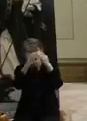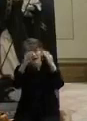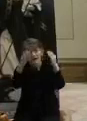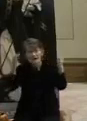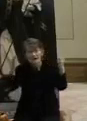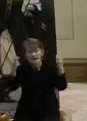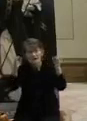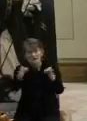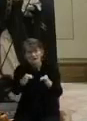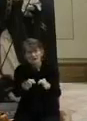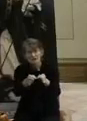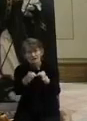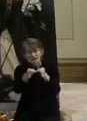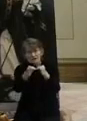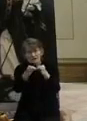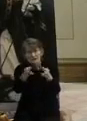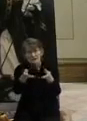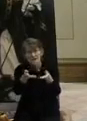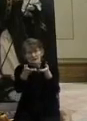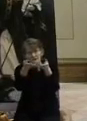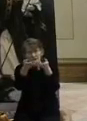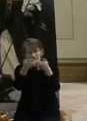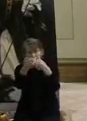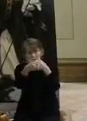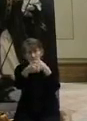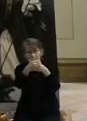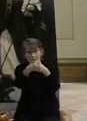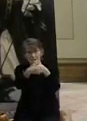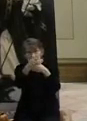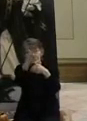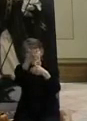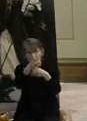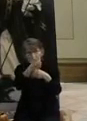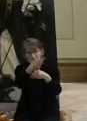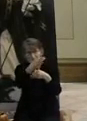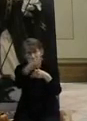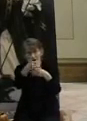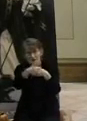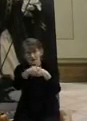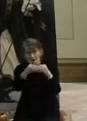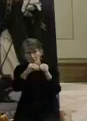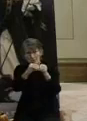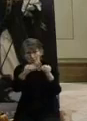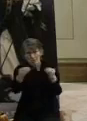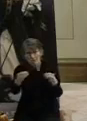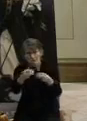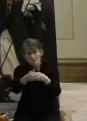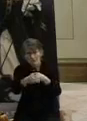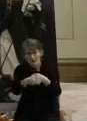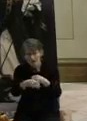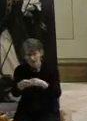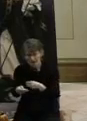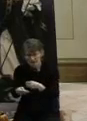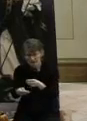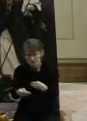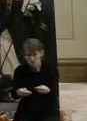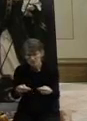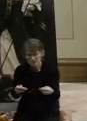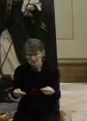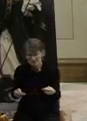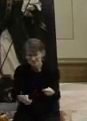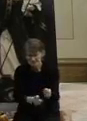almighty Father, giving you thanks, he said the blessing, broke the bread, and gave it to